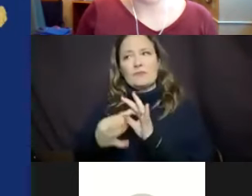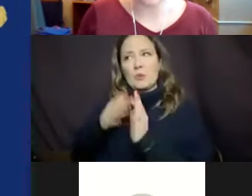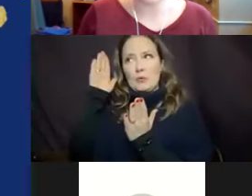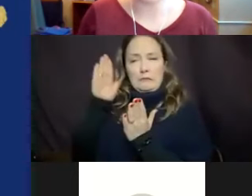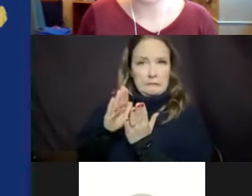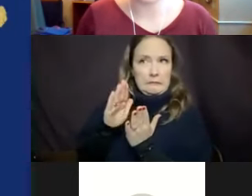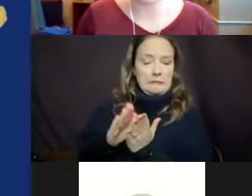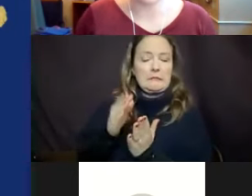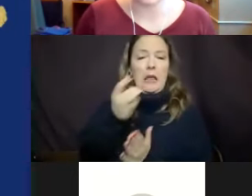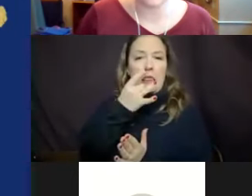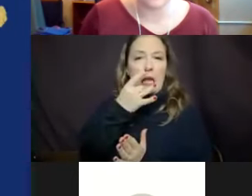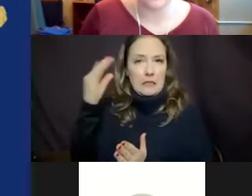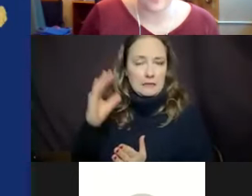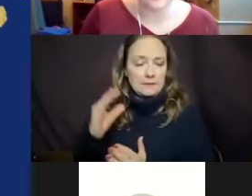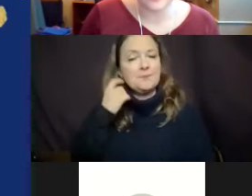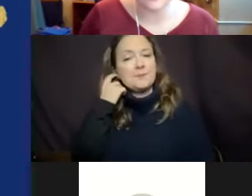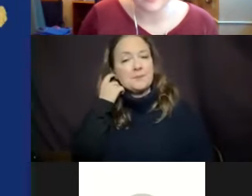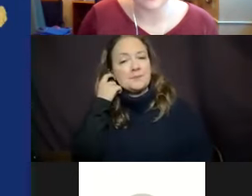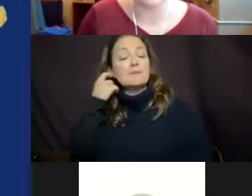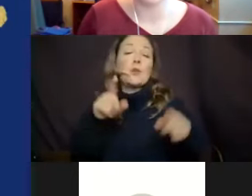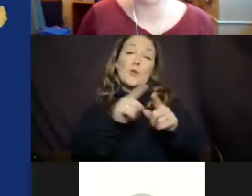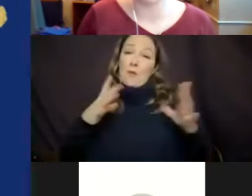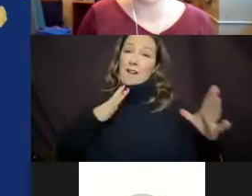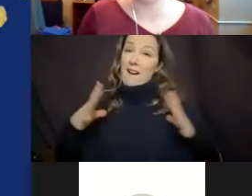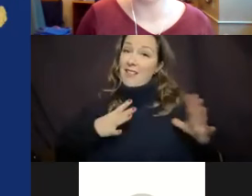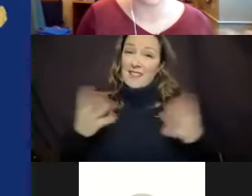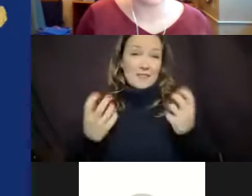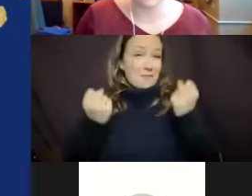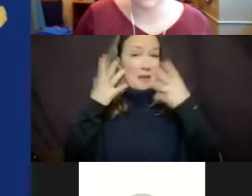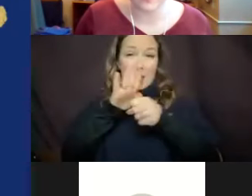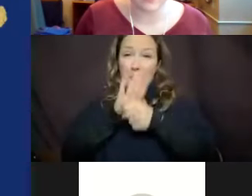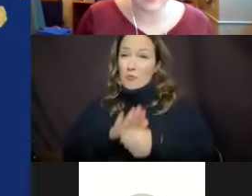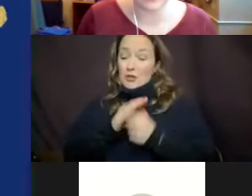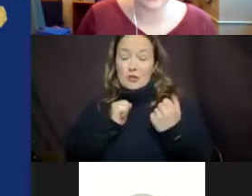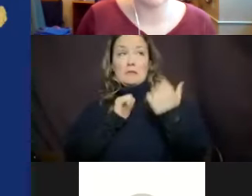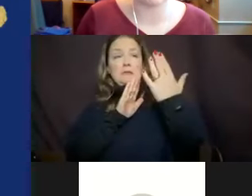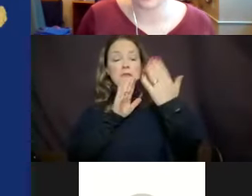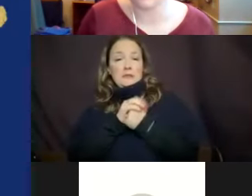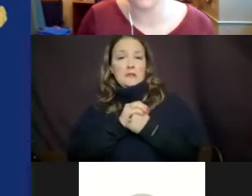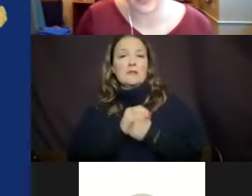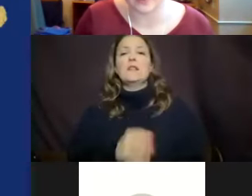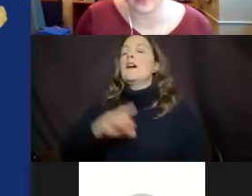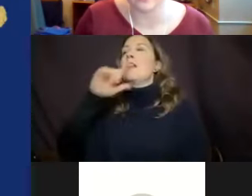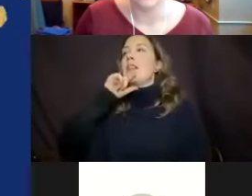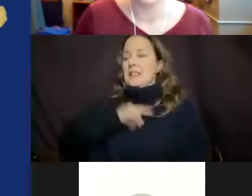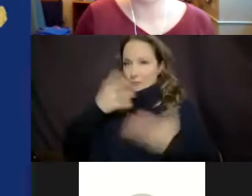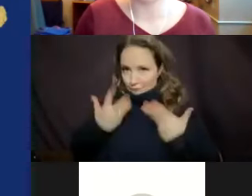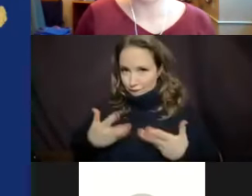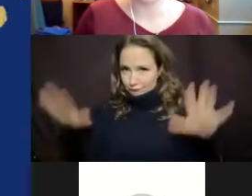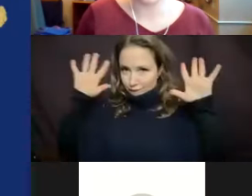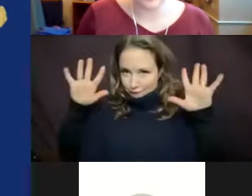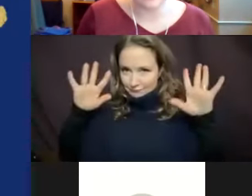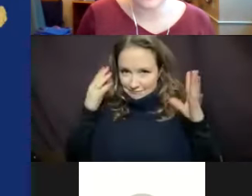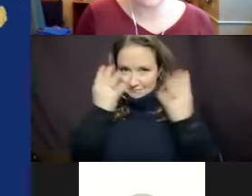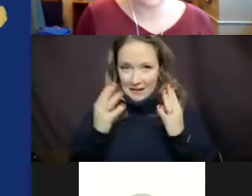are also the pressures we face around the holiday season. We've gotten through Thanksgiving and we've gotten through Hanukkah,